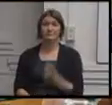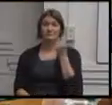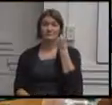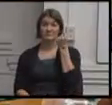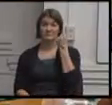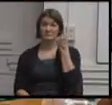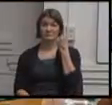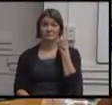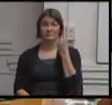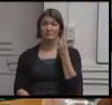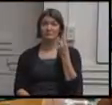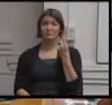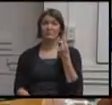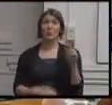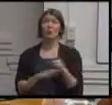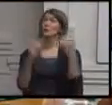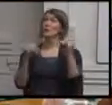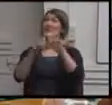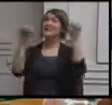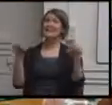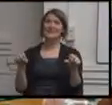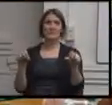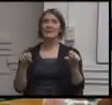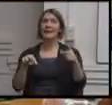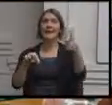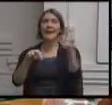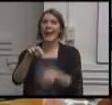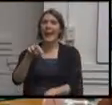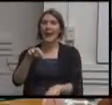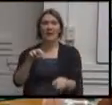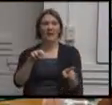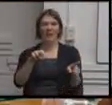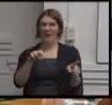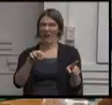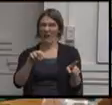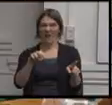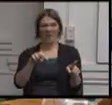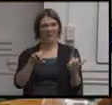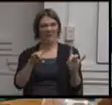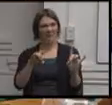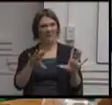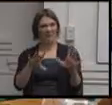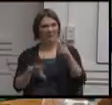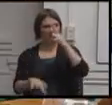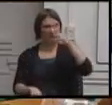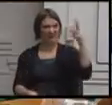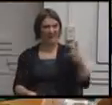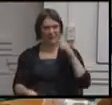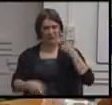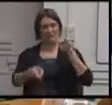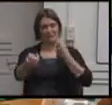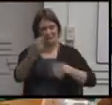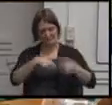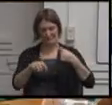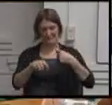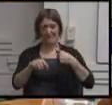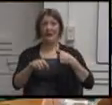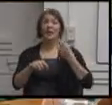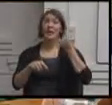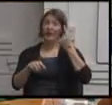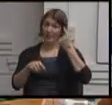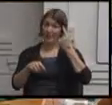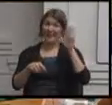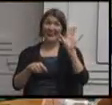to capitalize on the existing system. The existing system is inadequate and would need to be replaced, which would also